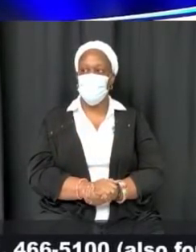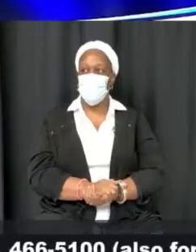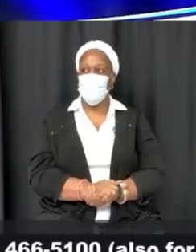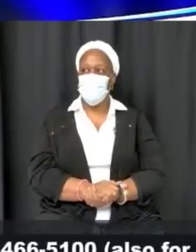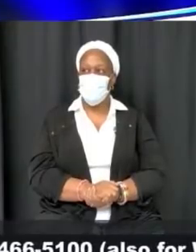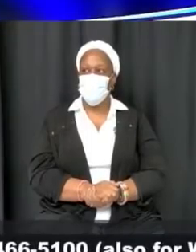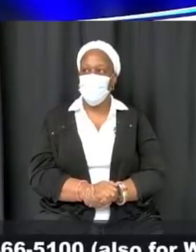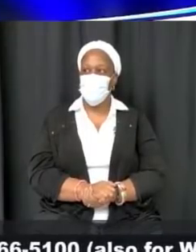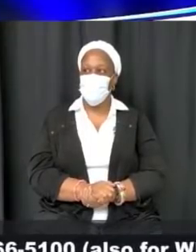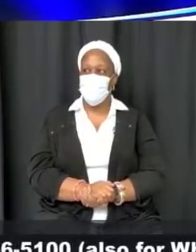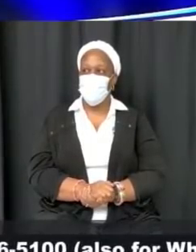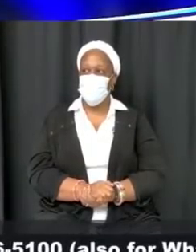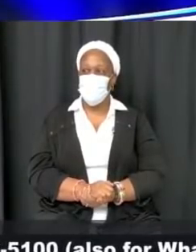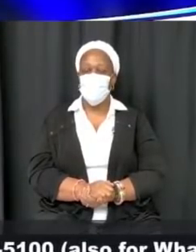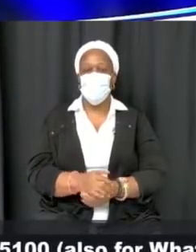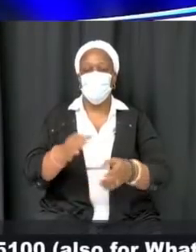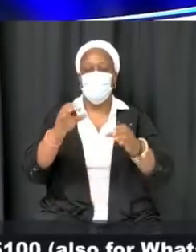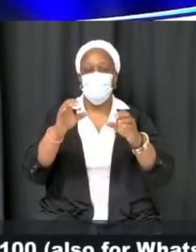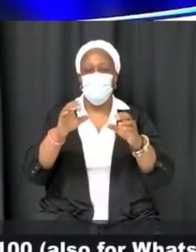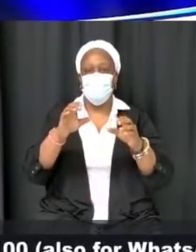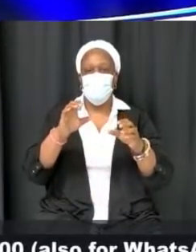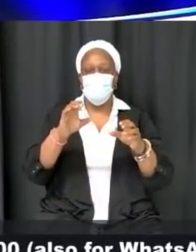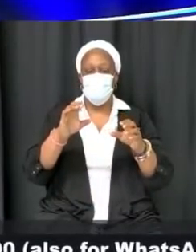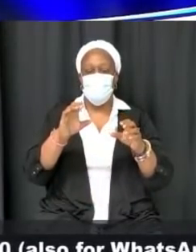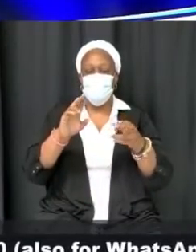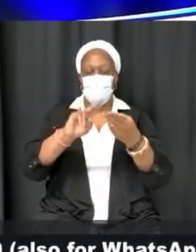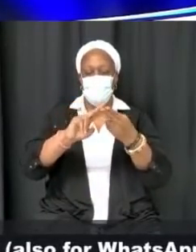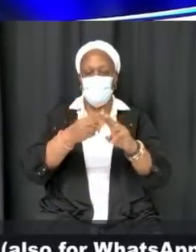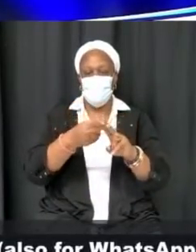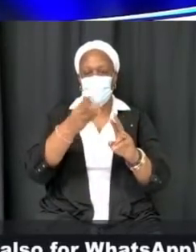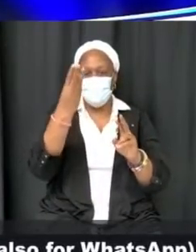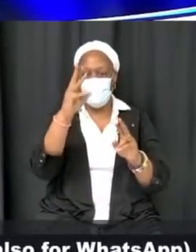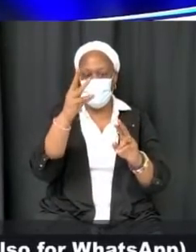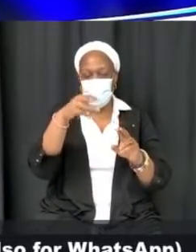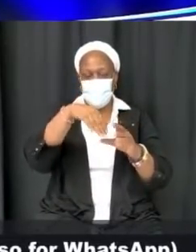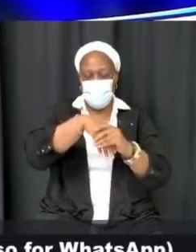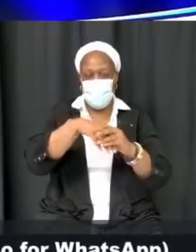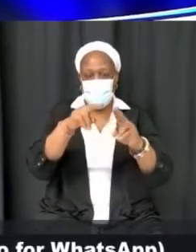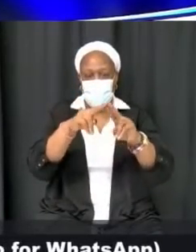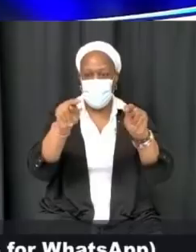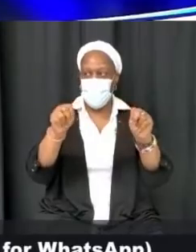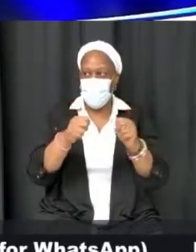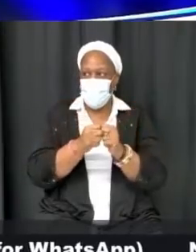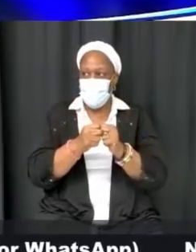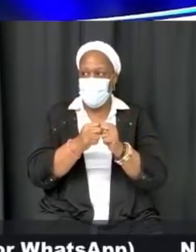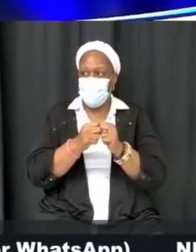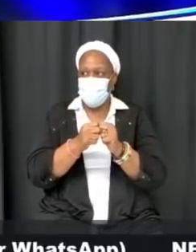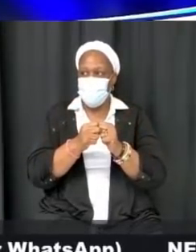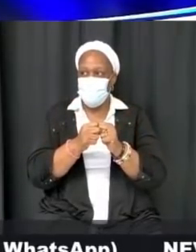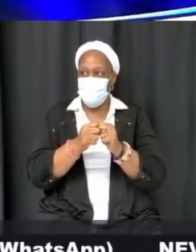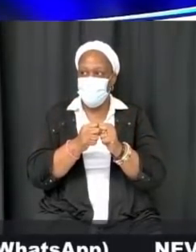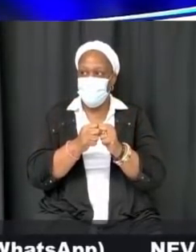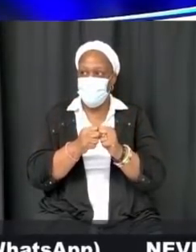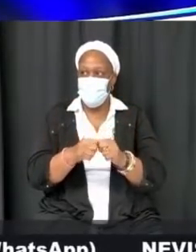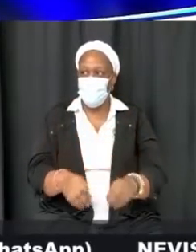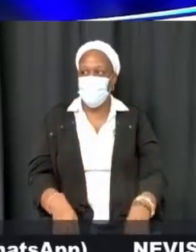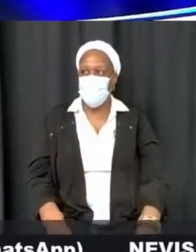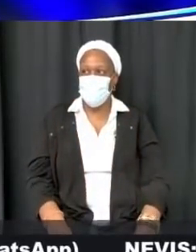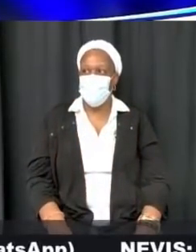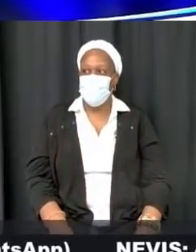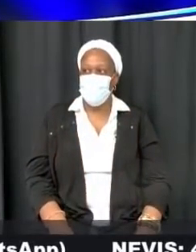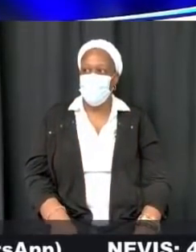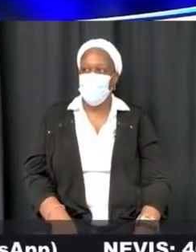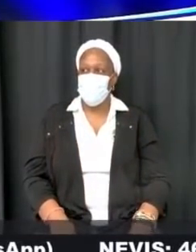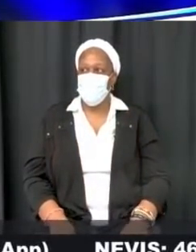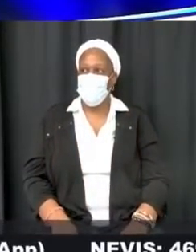And can you provide an update as to how case number 16 contracted the disease on Nevis? Suppose